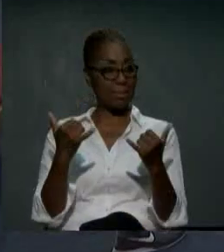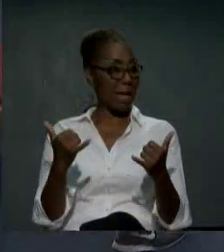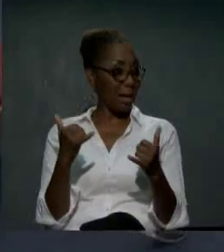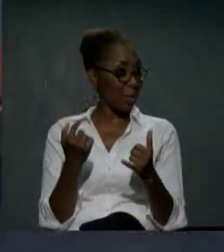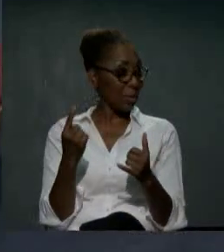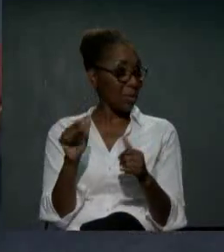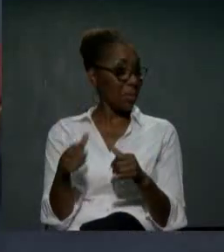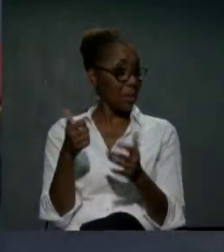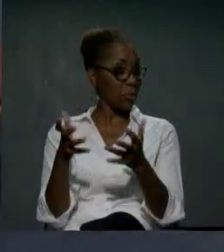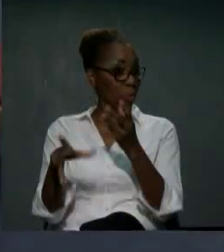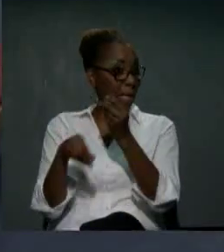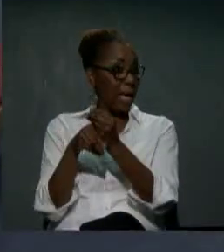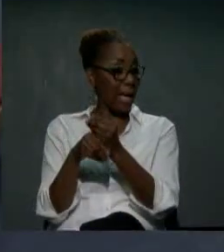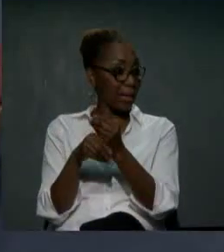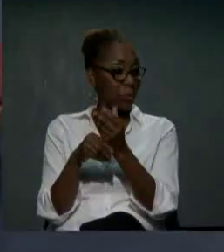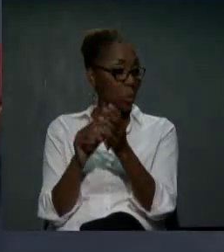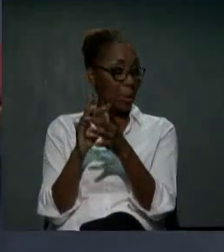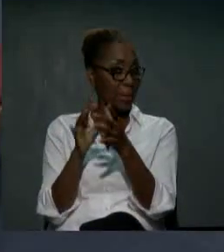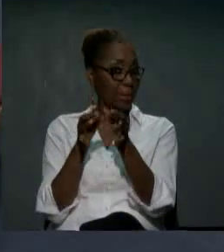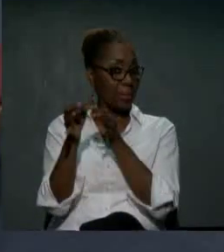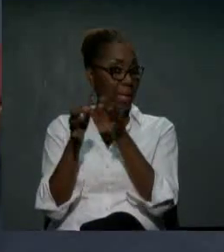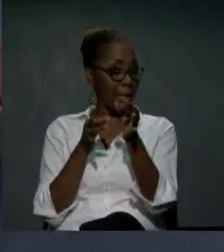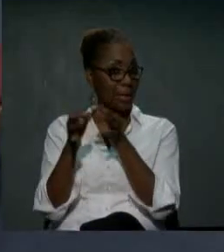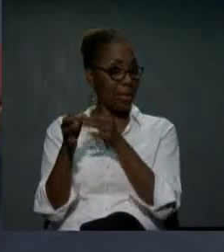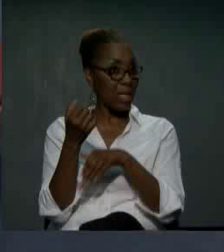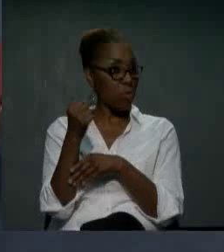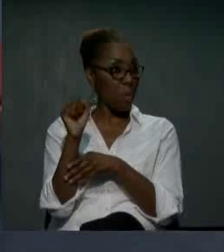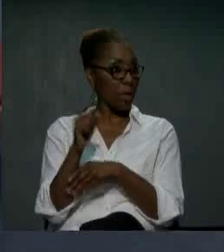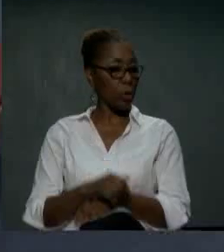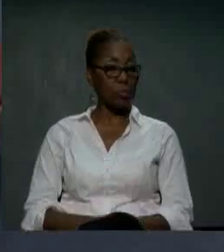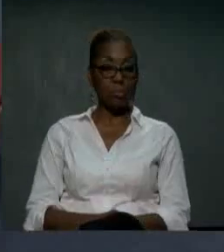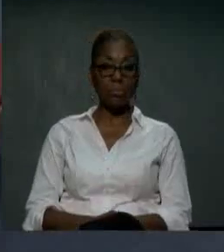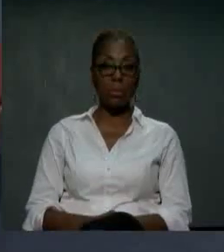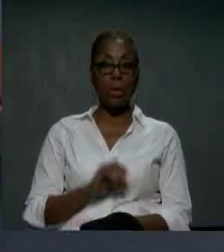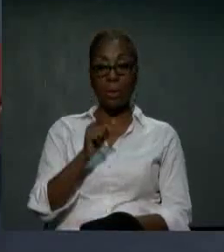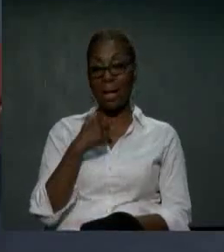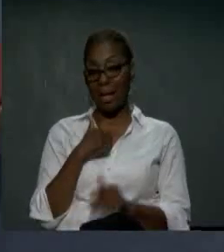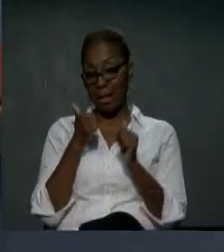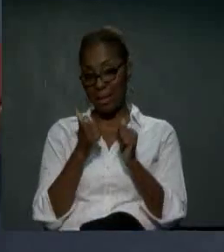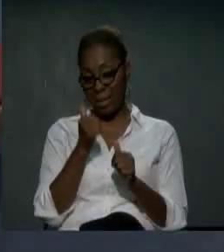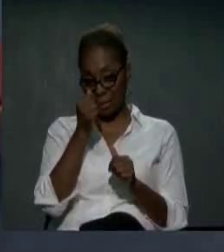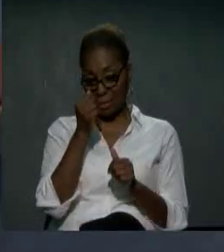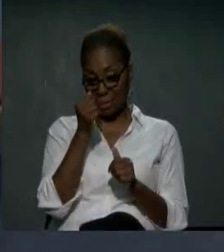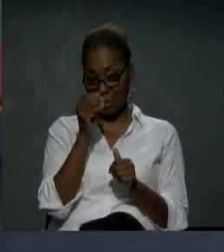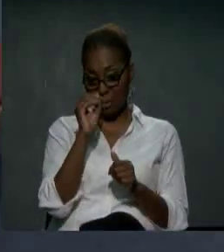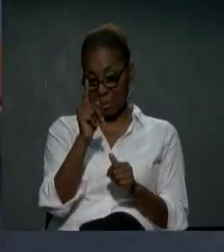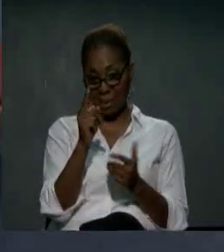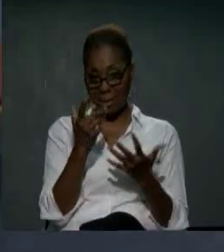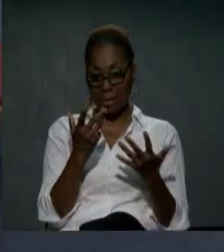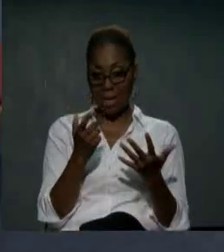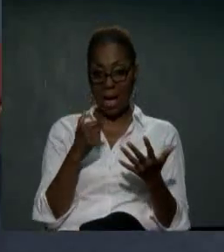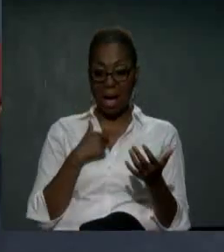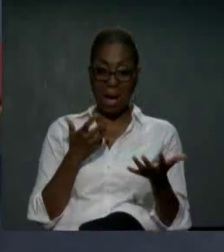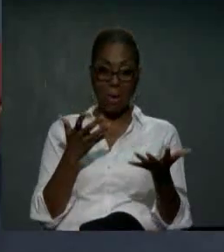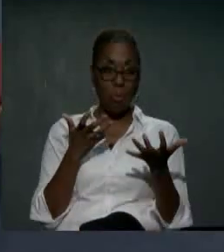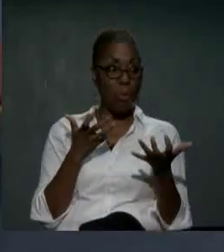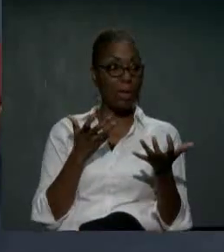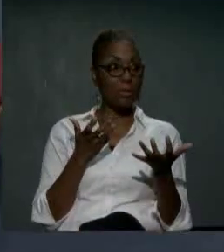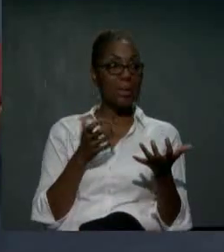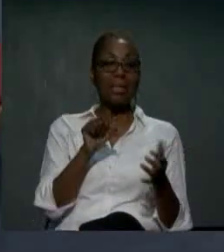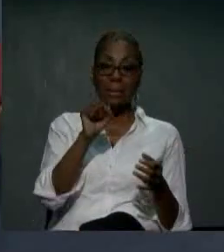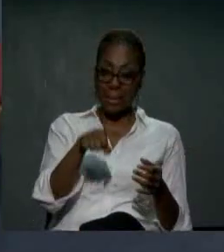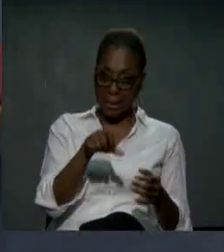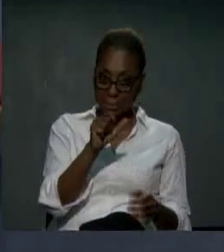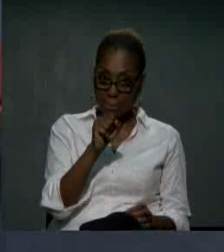Anything else you wish to add or say in rebuttal? I can just request you, sir, that I just want this yes,